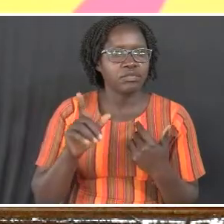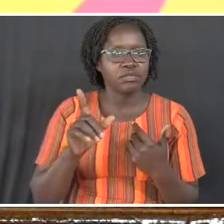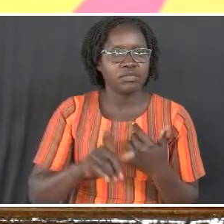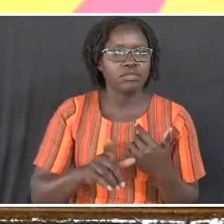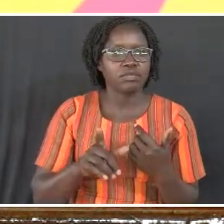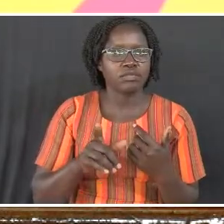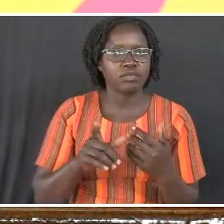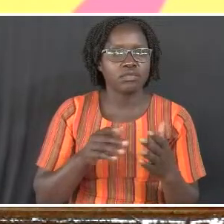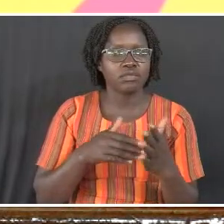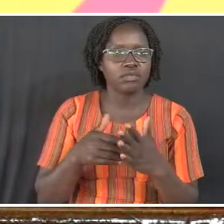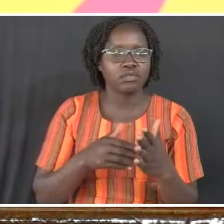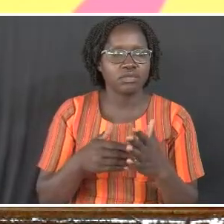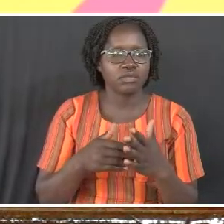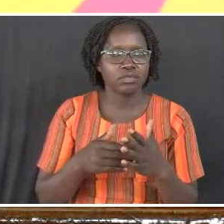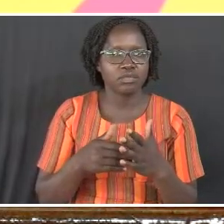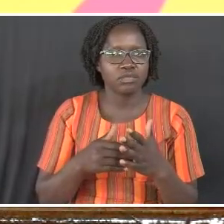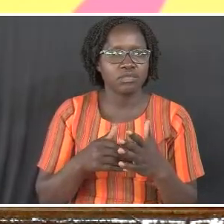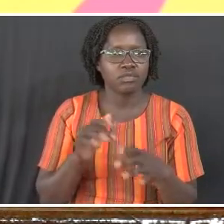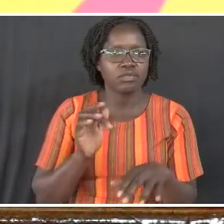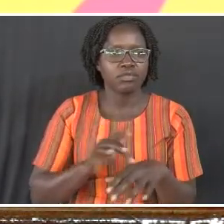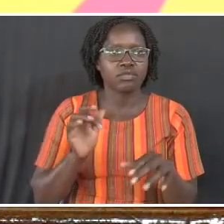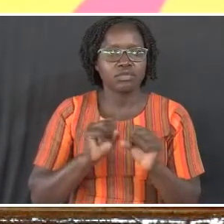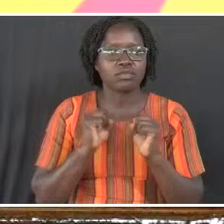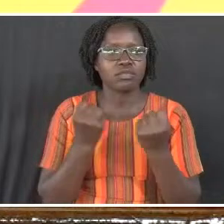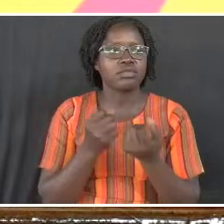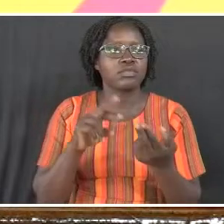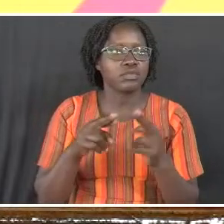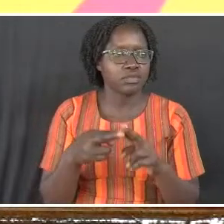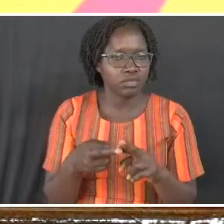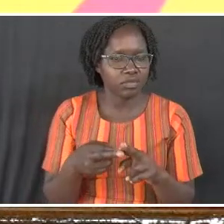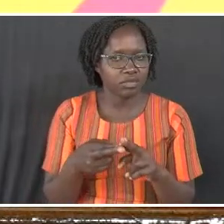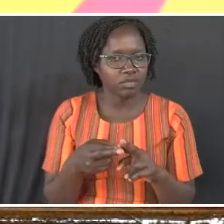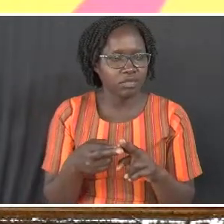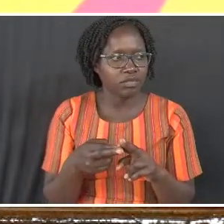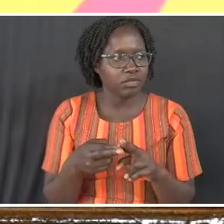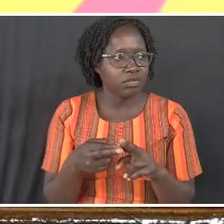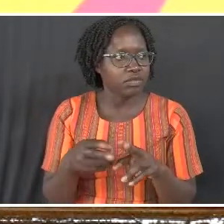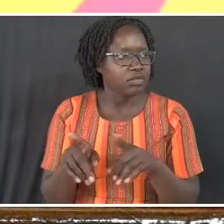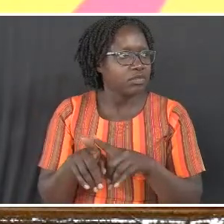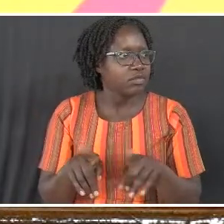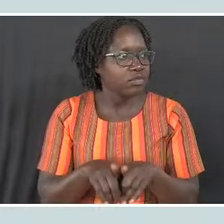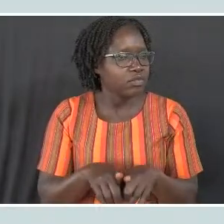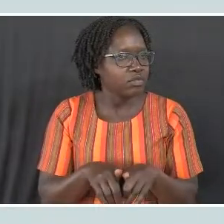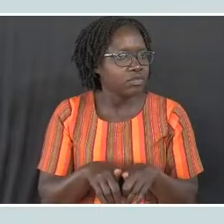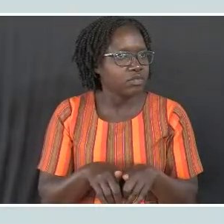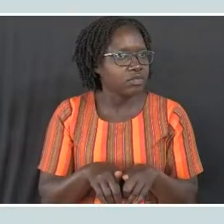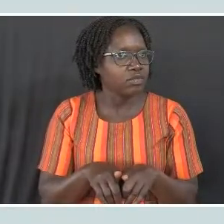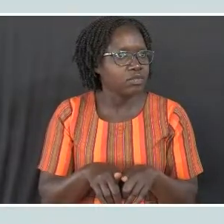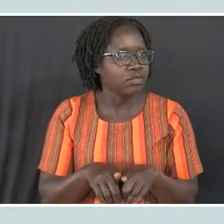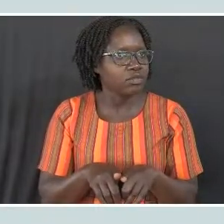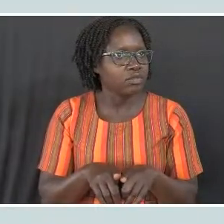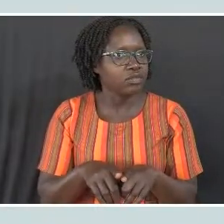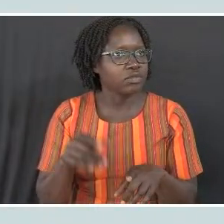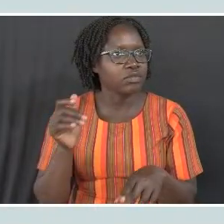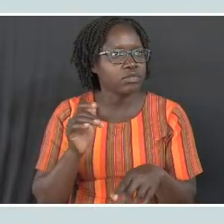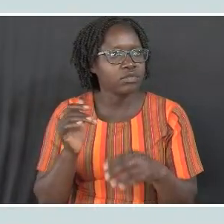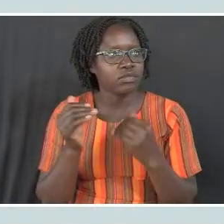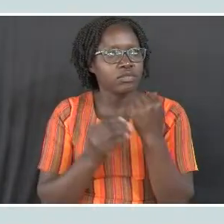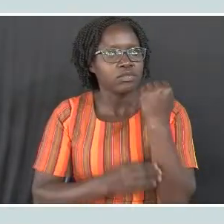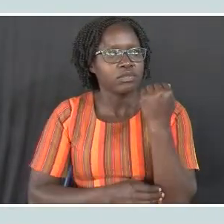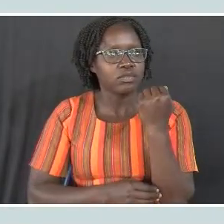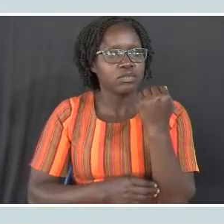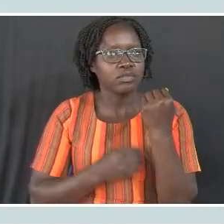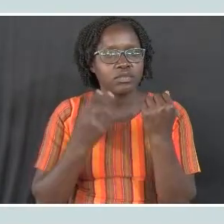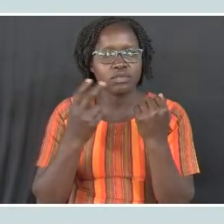again affect your social relationships. And then also effects of another poor